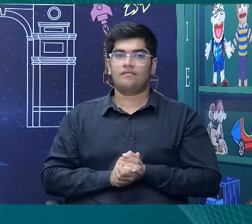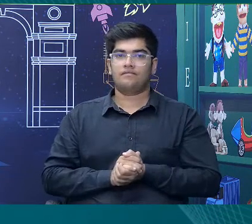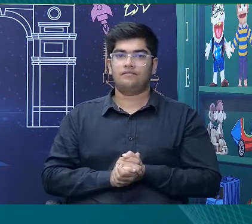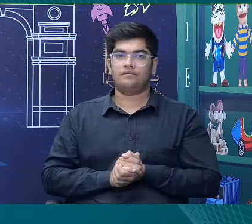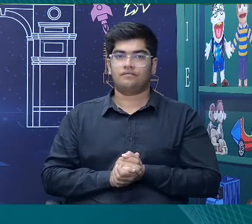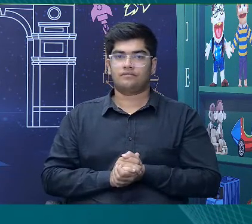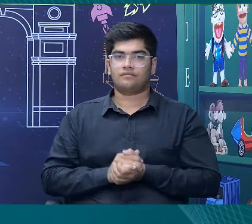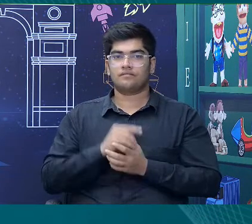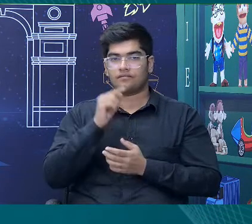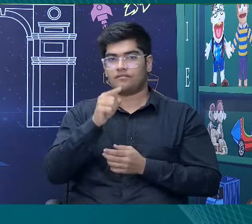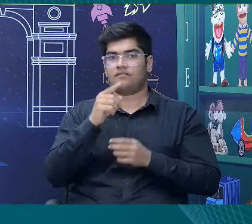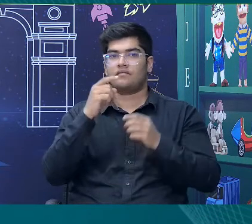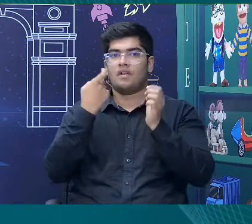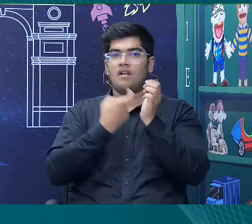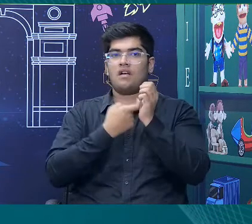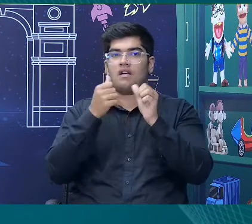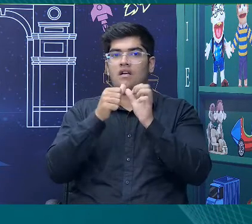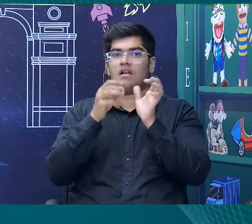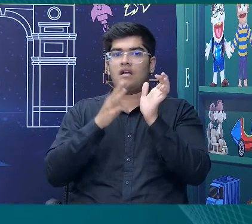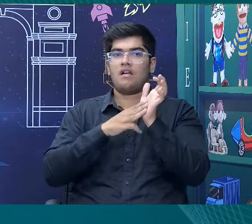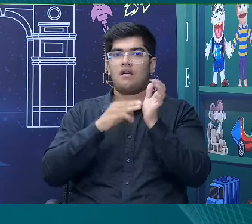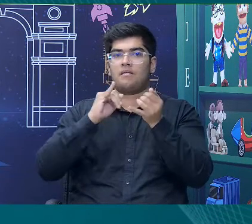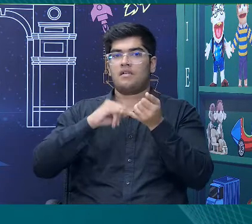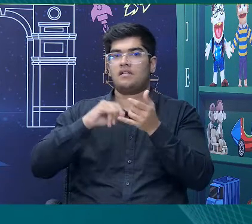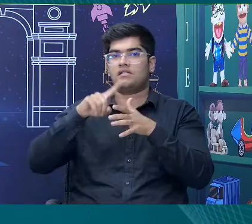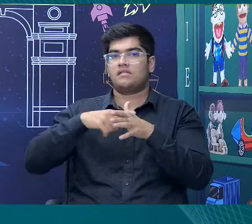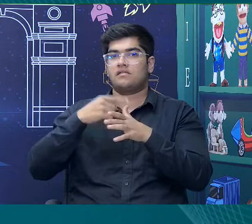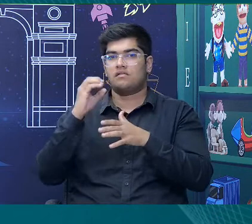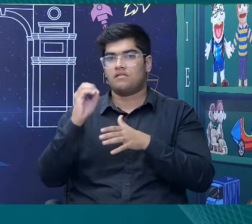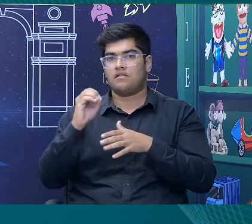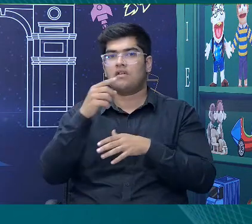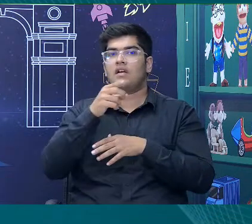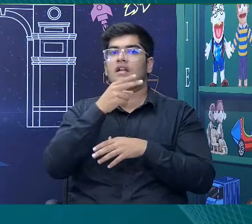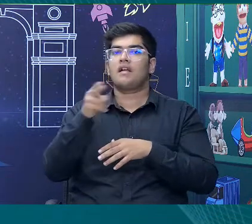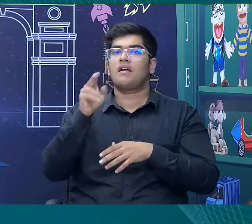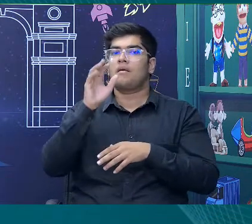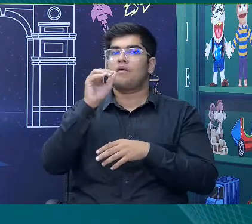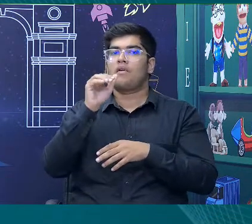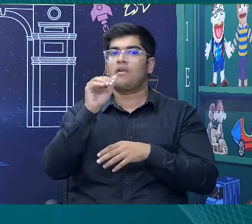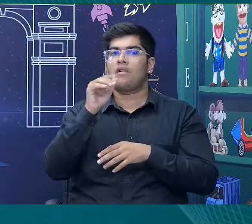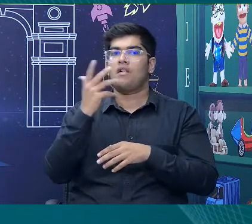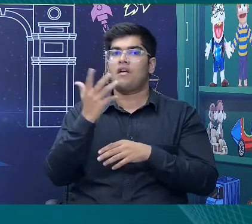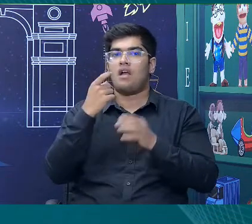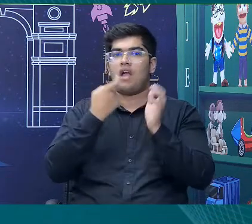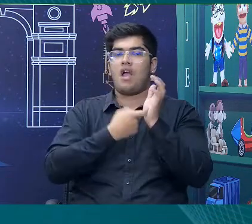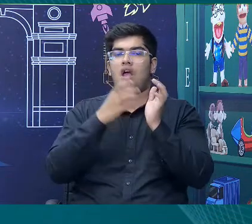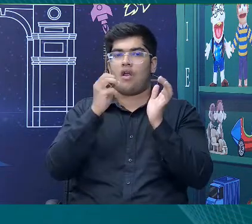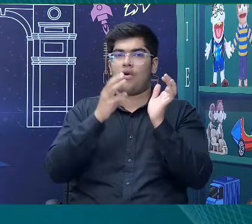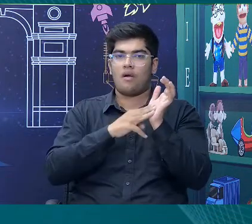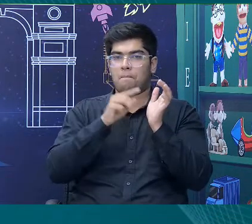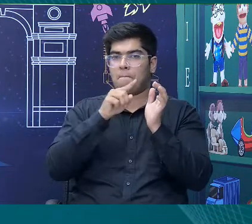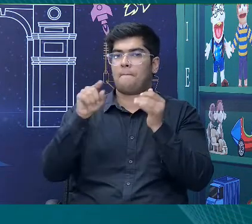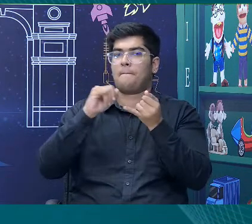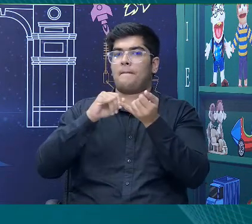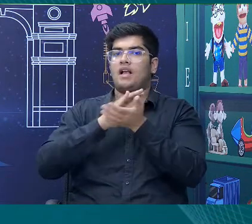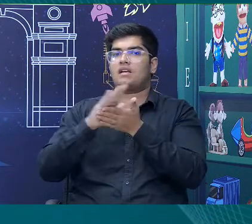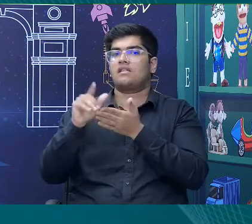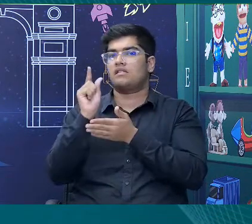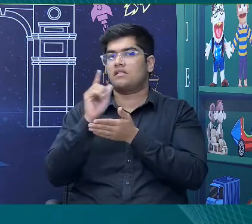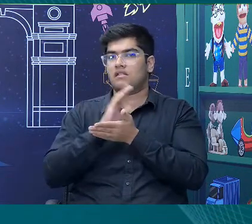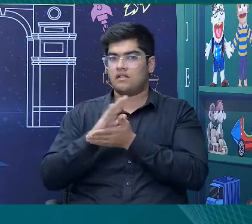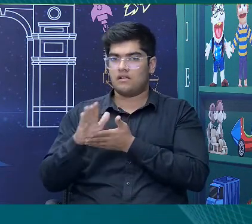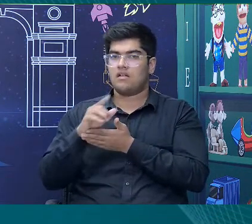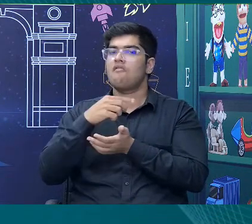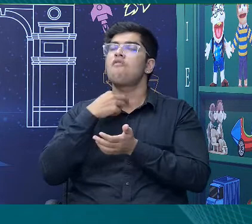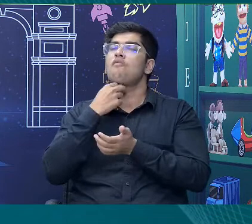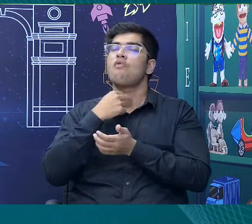also. Yes. This is Romsha. It is written differently and it is called Romsha, pronounced Romsha.